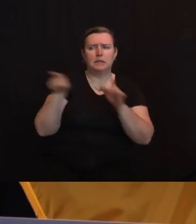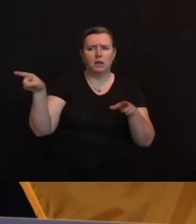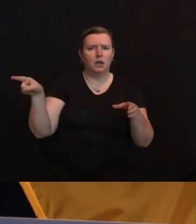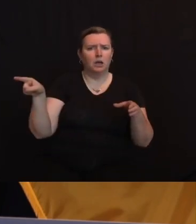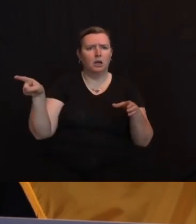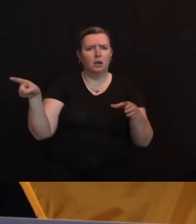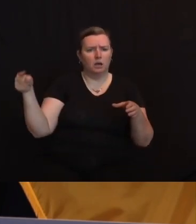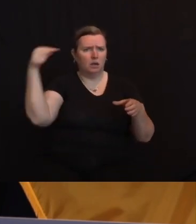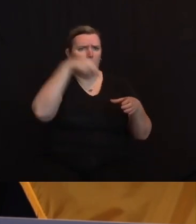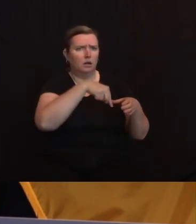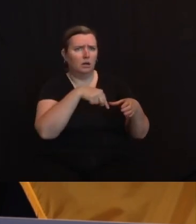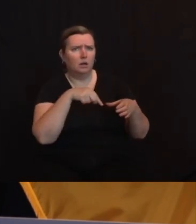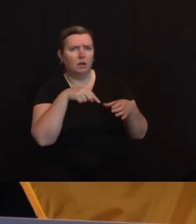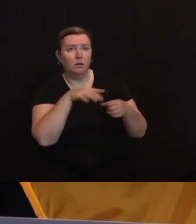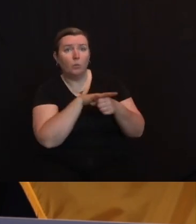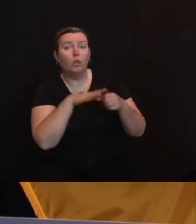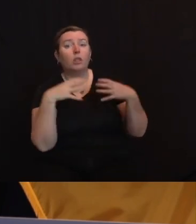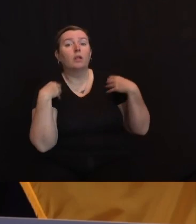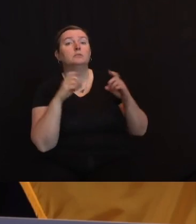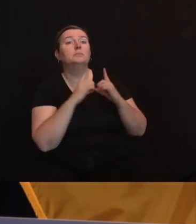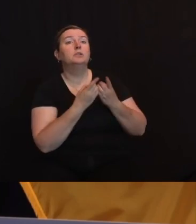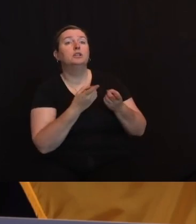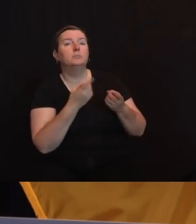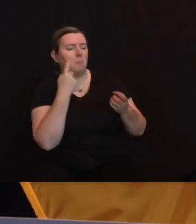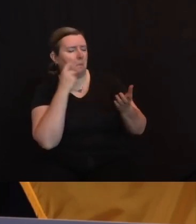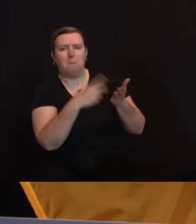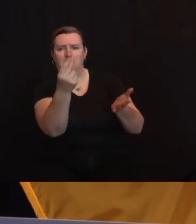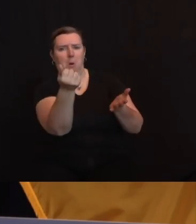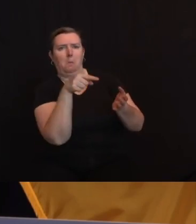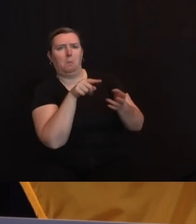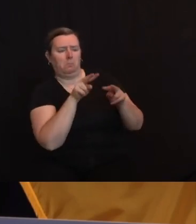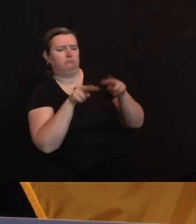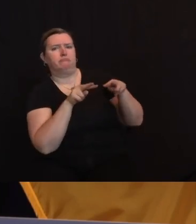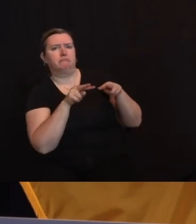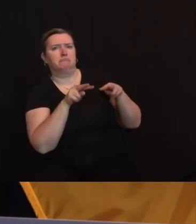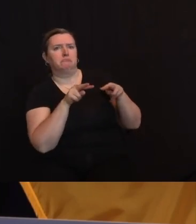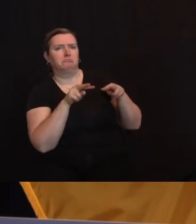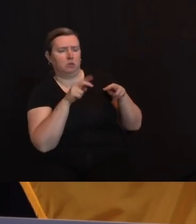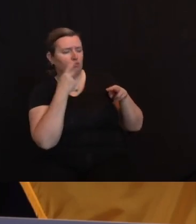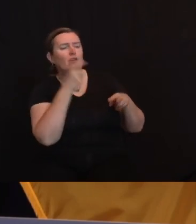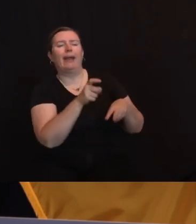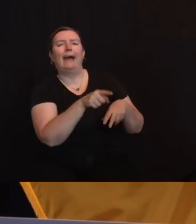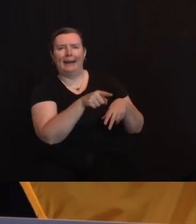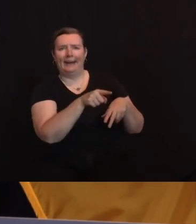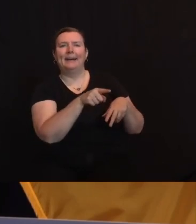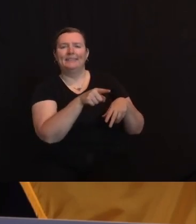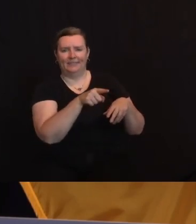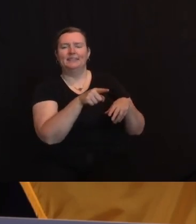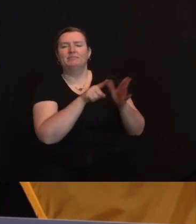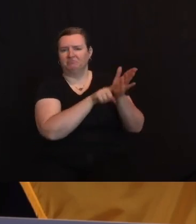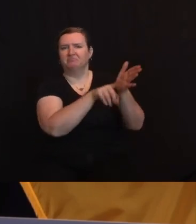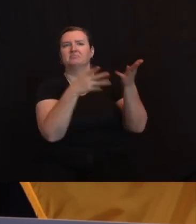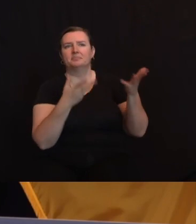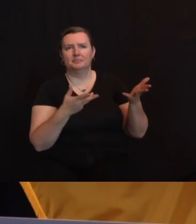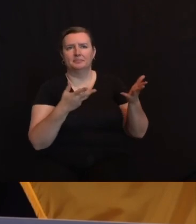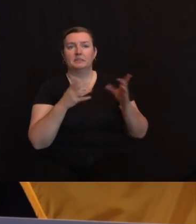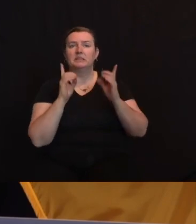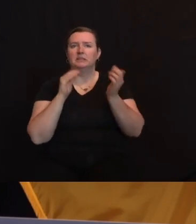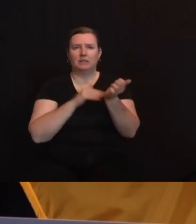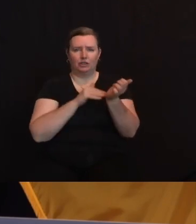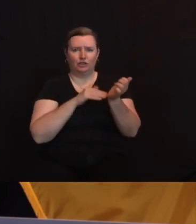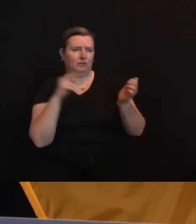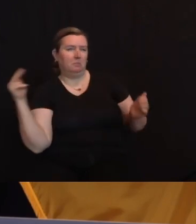picked up right away because they've got this experience, they know how to recognize this, and it's the same thing with our clinicians that are out there. They see that there might be some